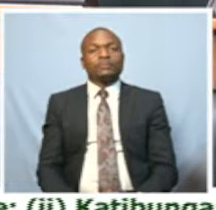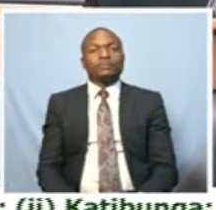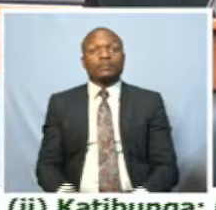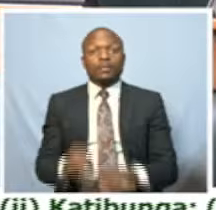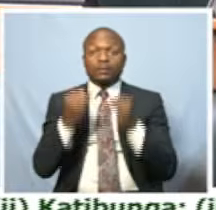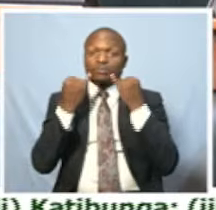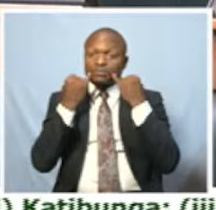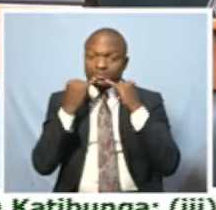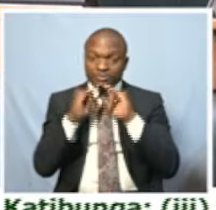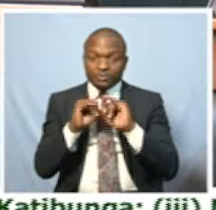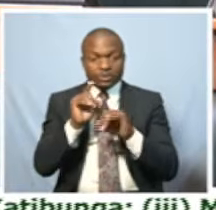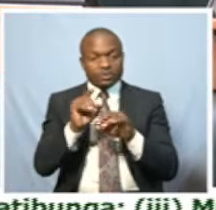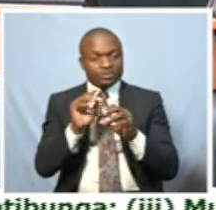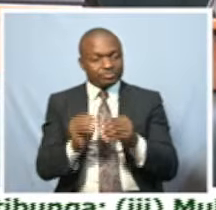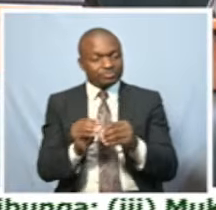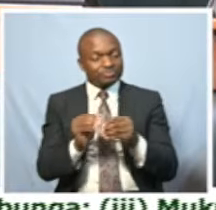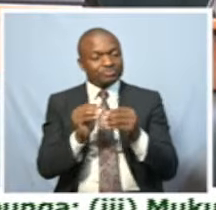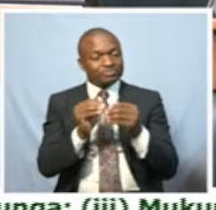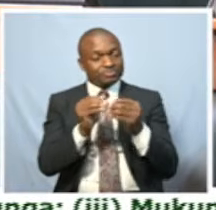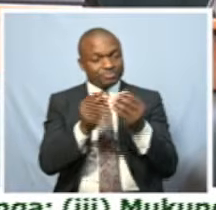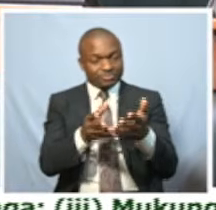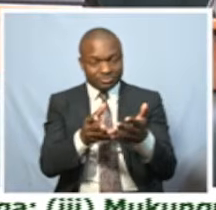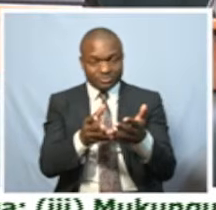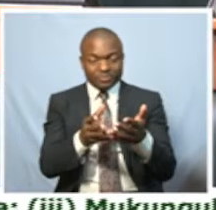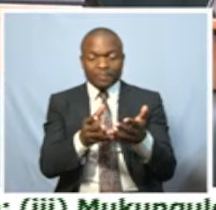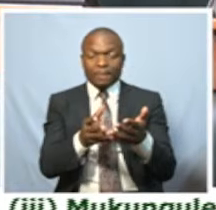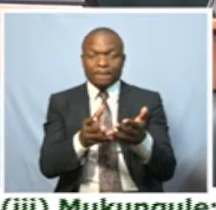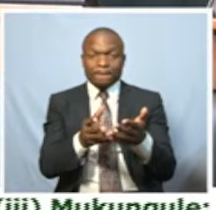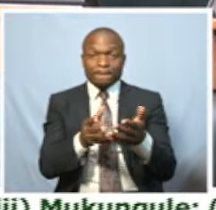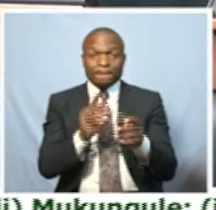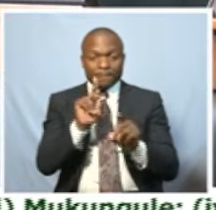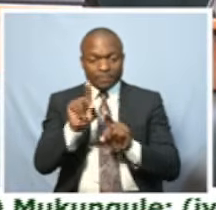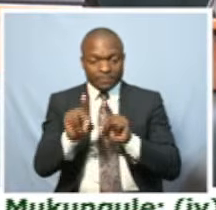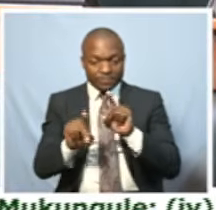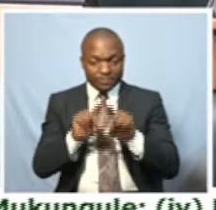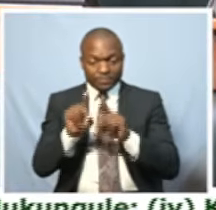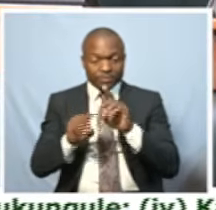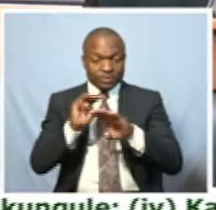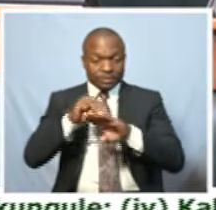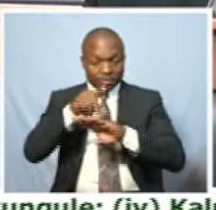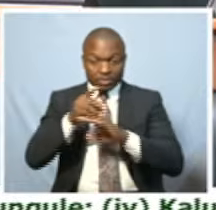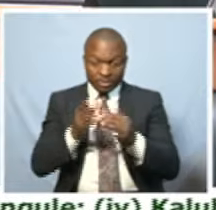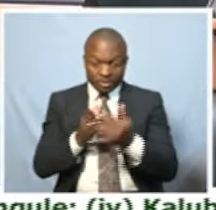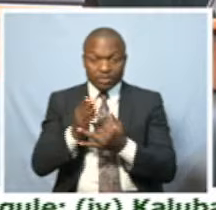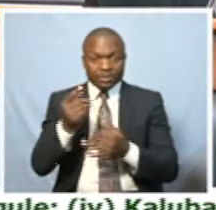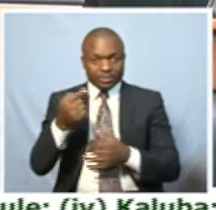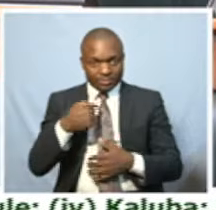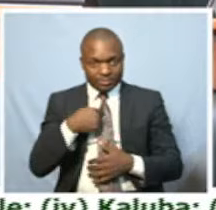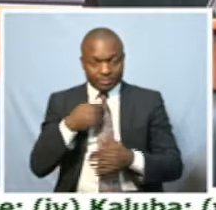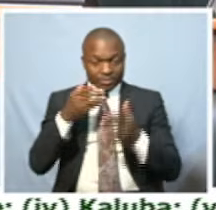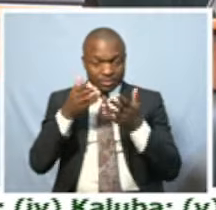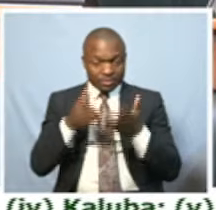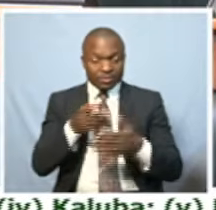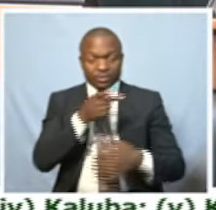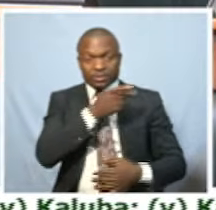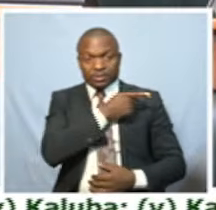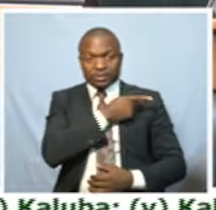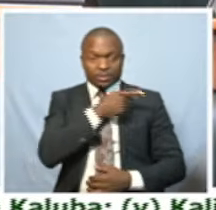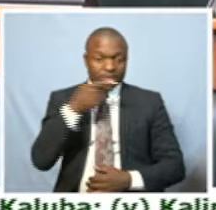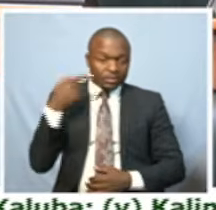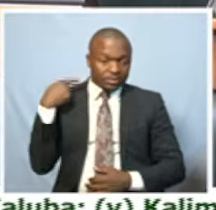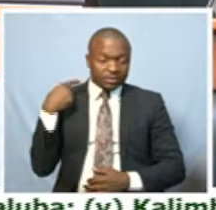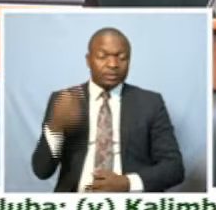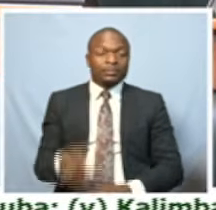The information you've given to the people of Mpika through me and this House